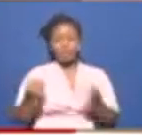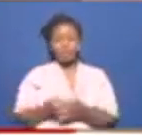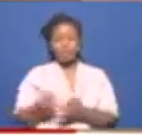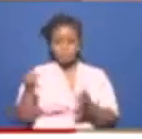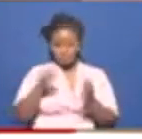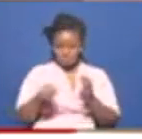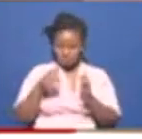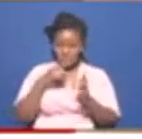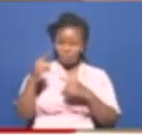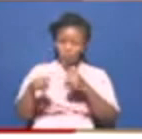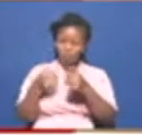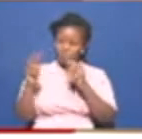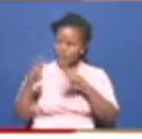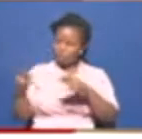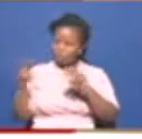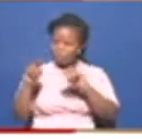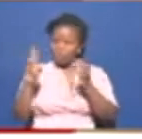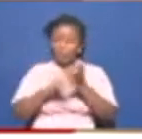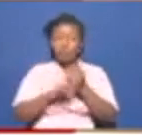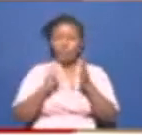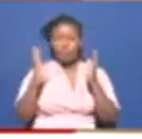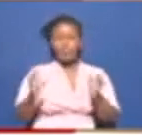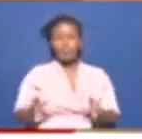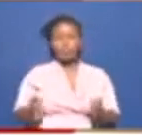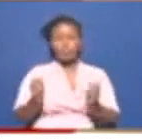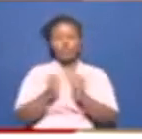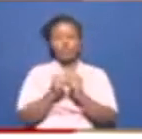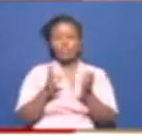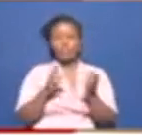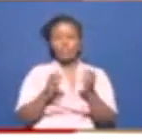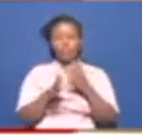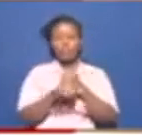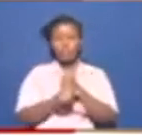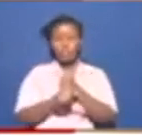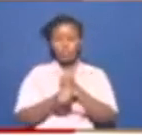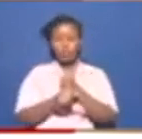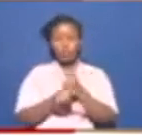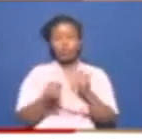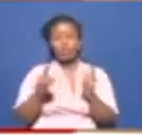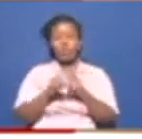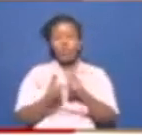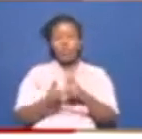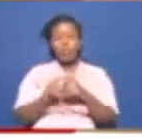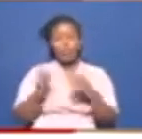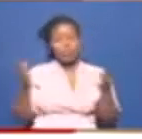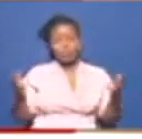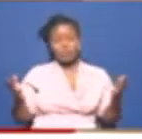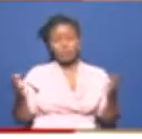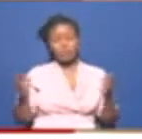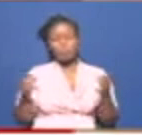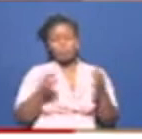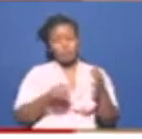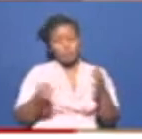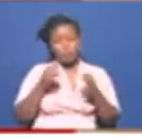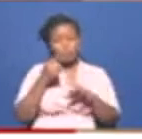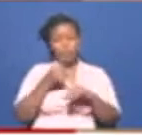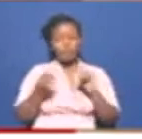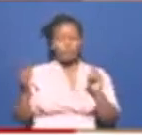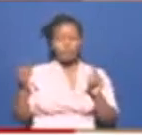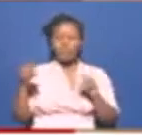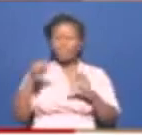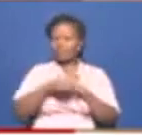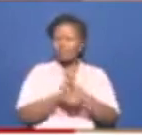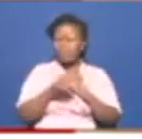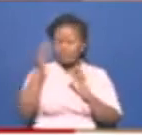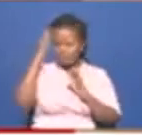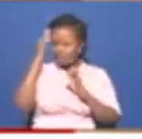seeking partnerships even with organizations that we can do a public interest litigation case, and we can see right on the ground which woman who's leaking